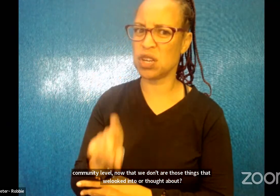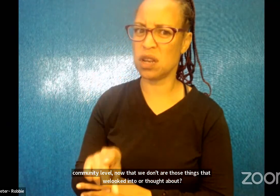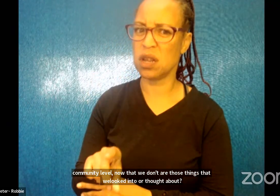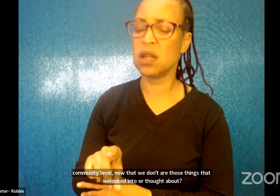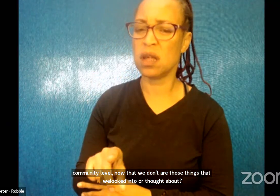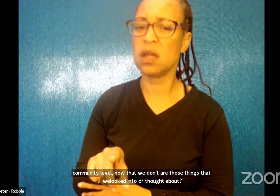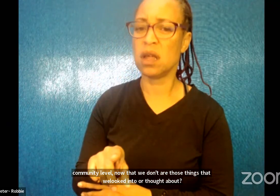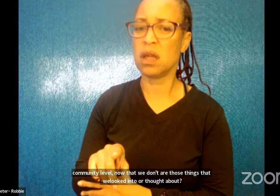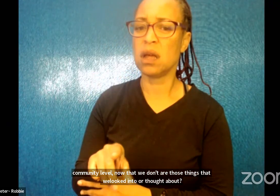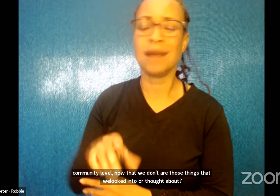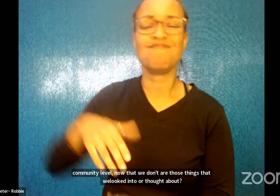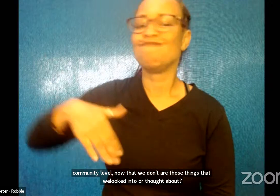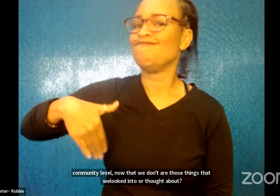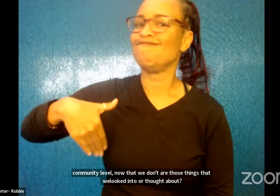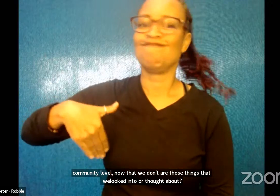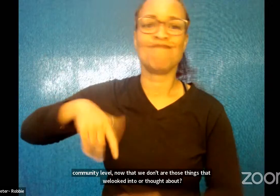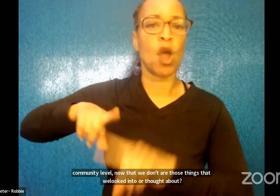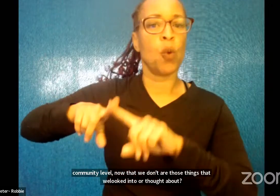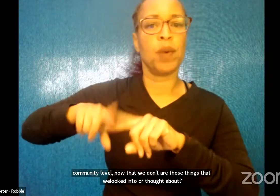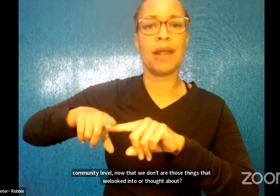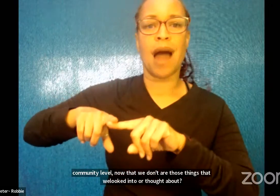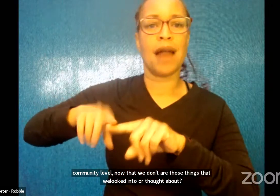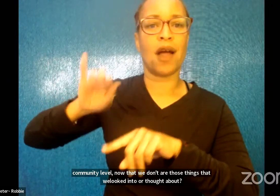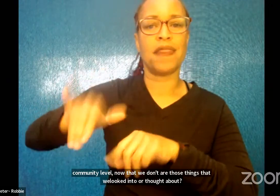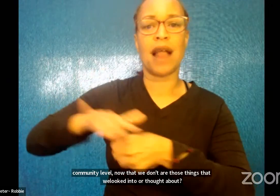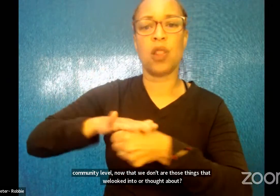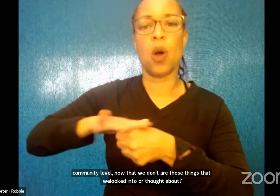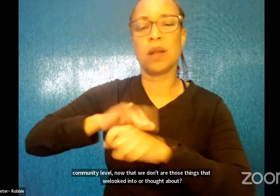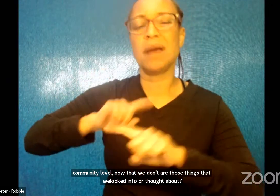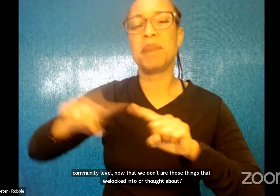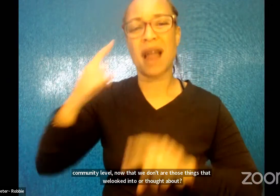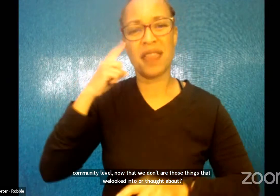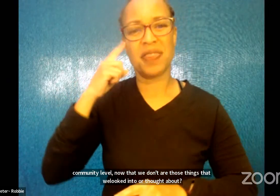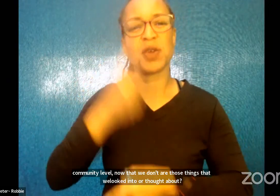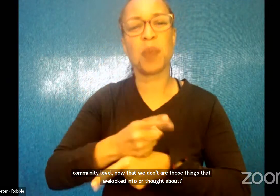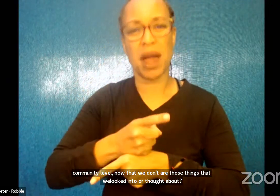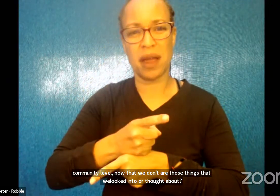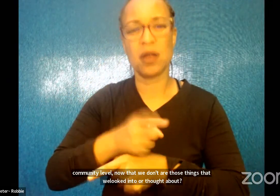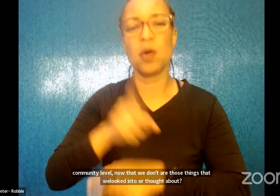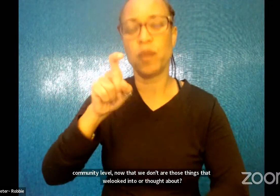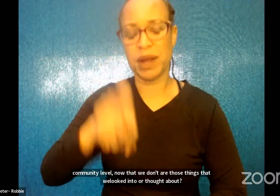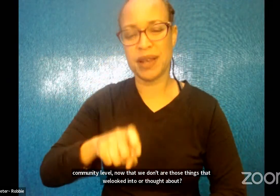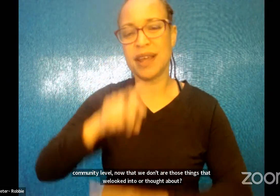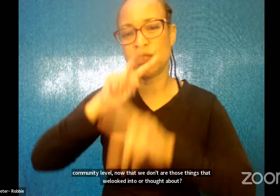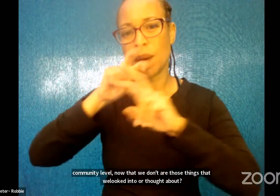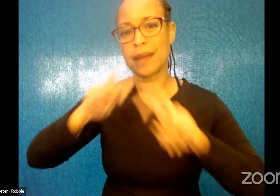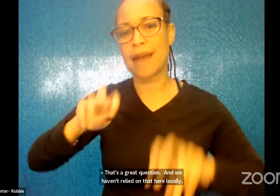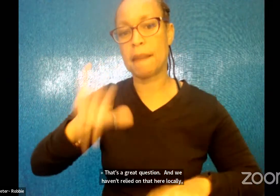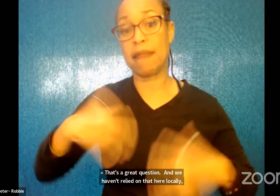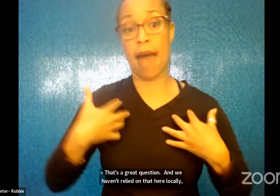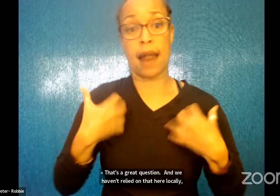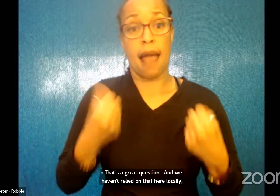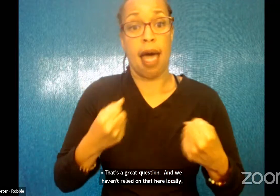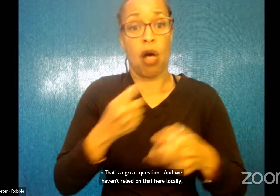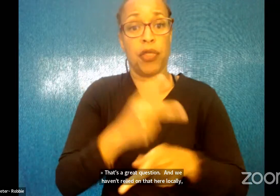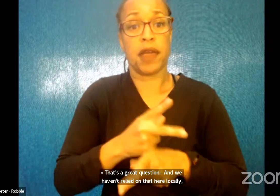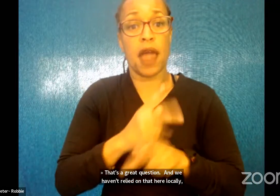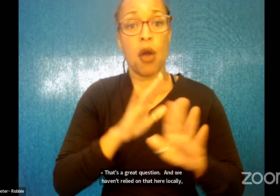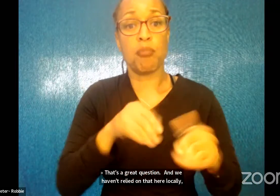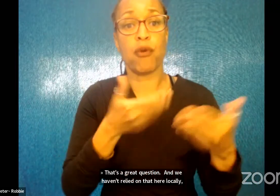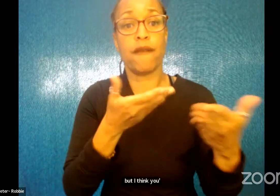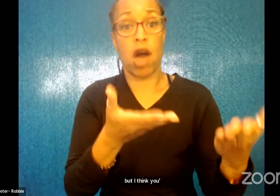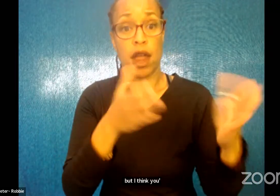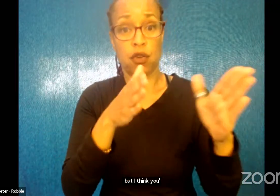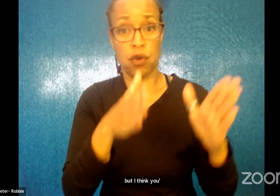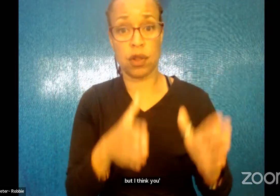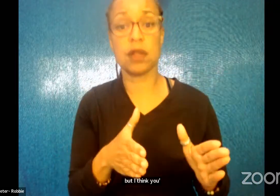we haven't relied on that here locally, but I think you're right. That's something that we should look at. Healthcare providers, at least some